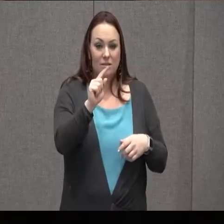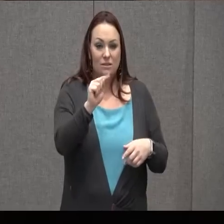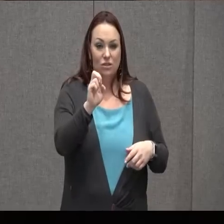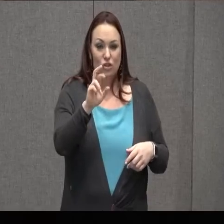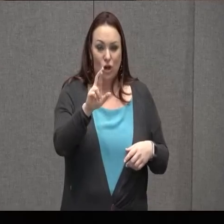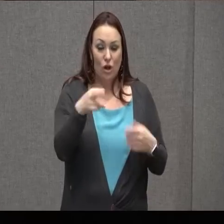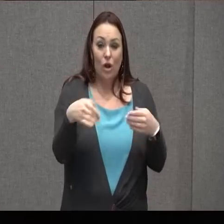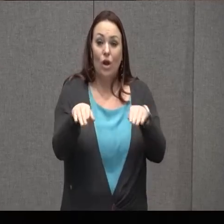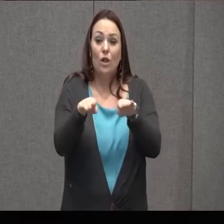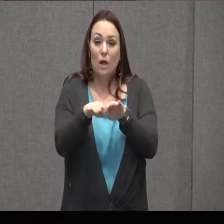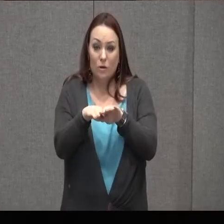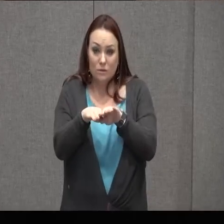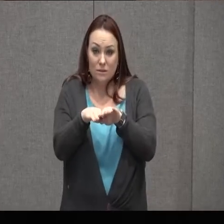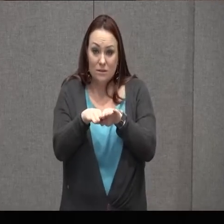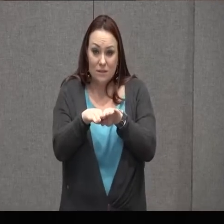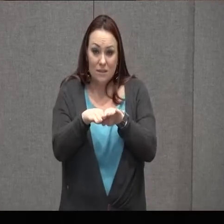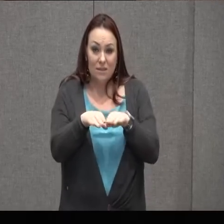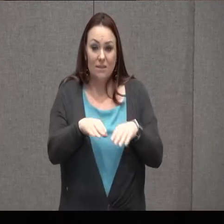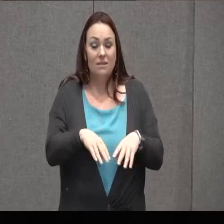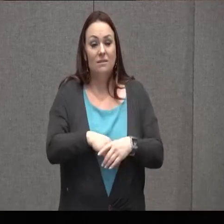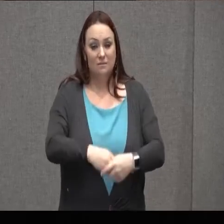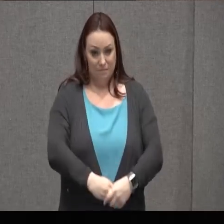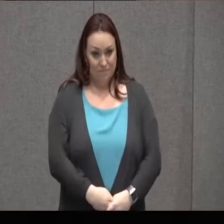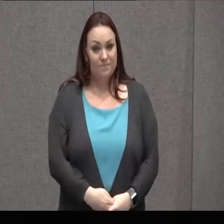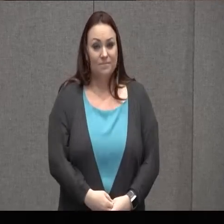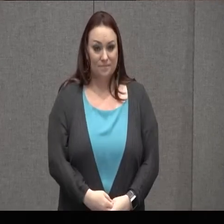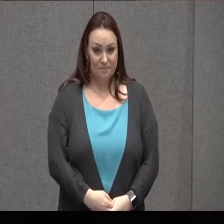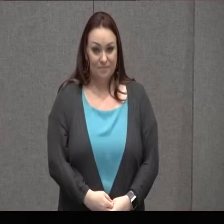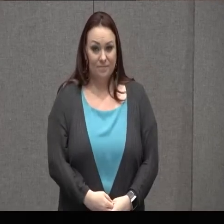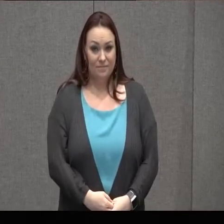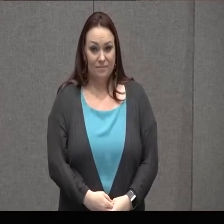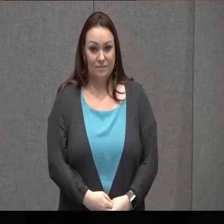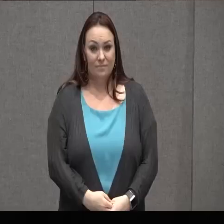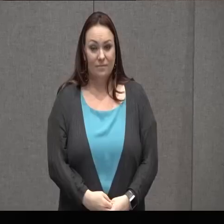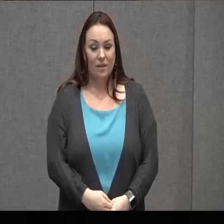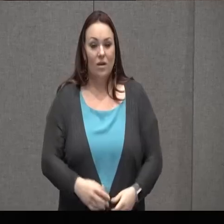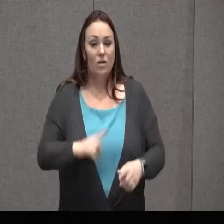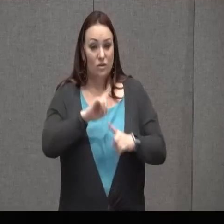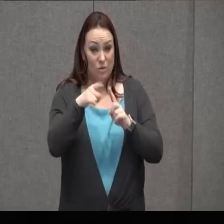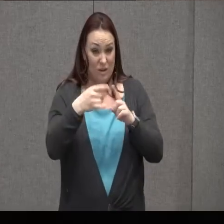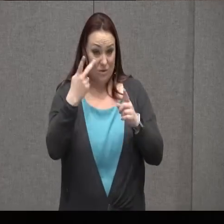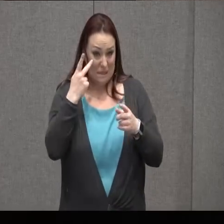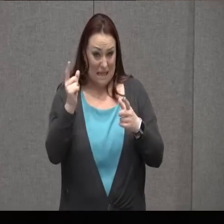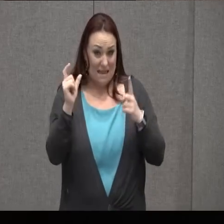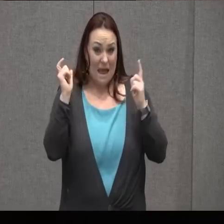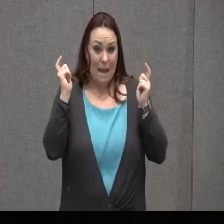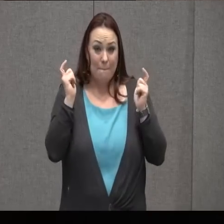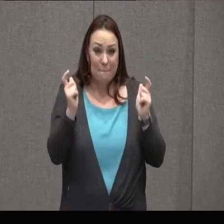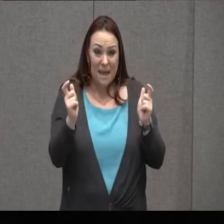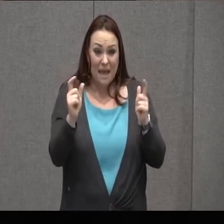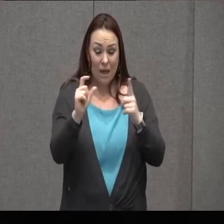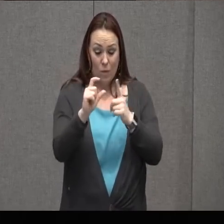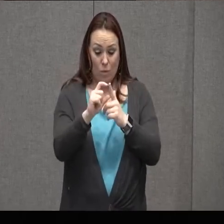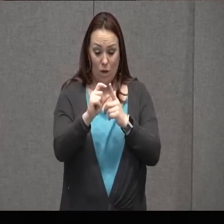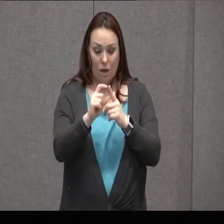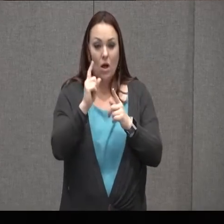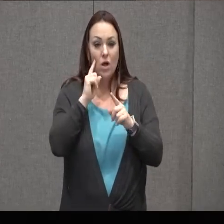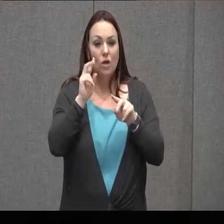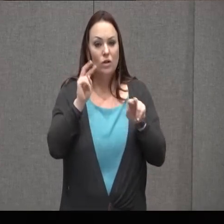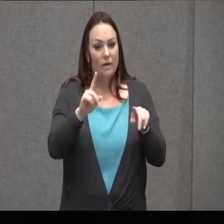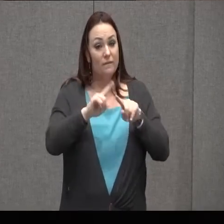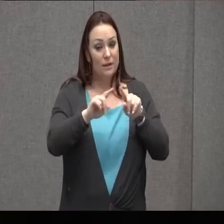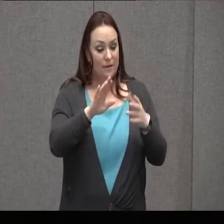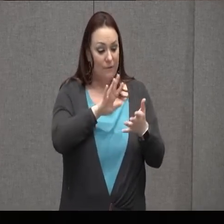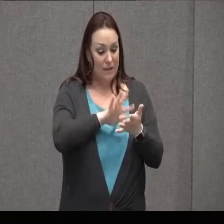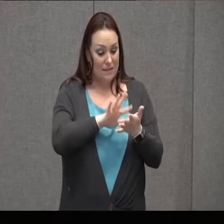also closed. So there's, when you come to big words, look for the different syllables. Or if you're trying